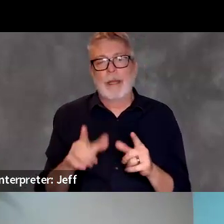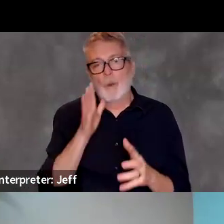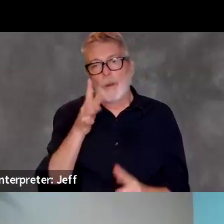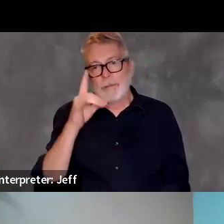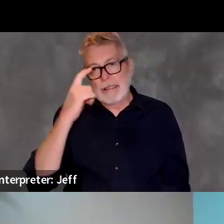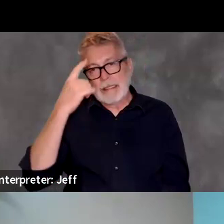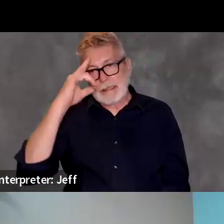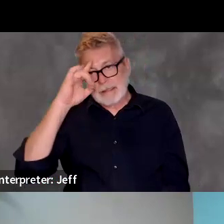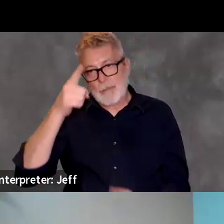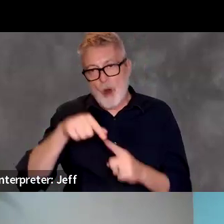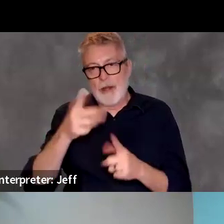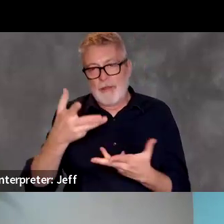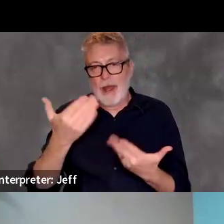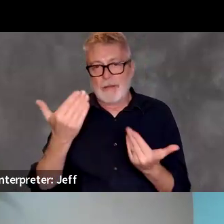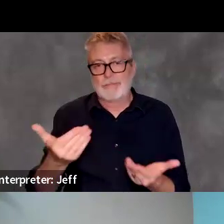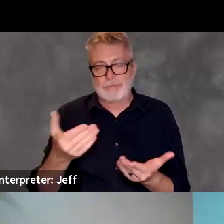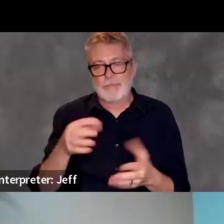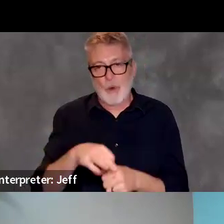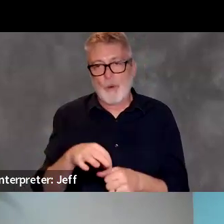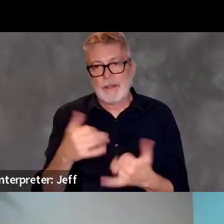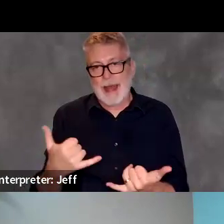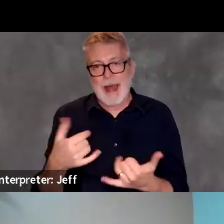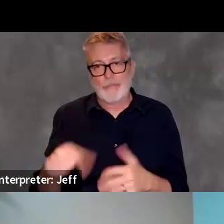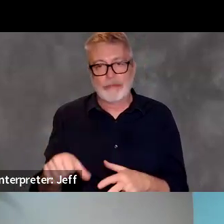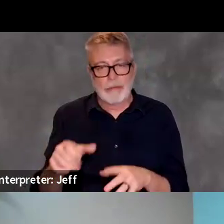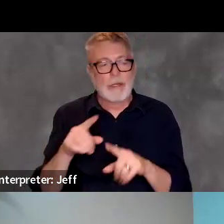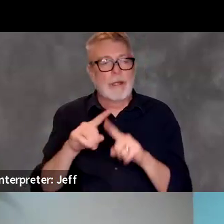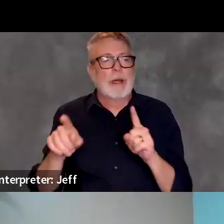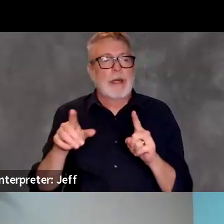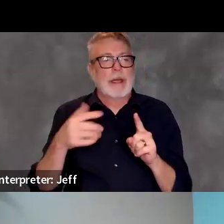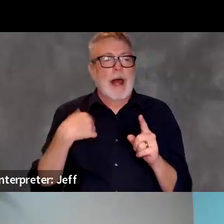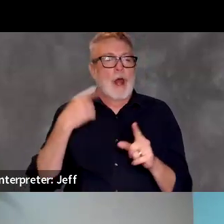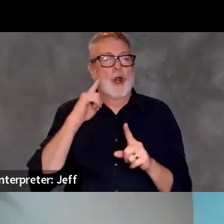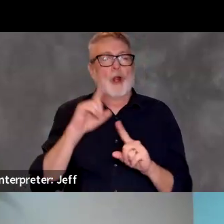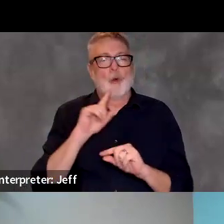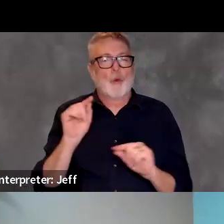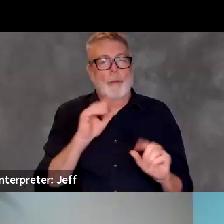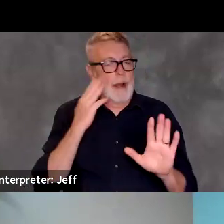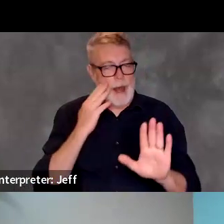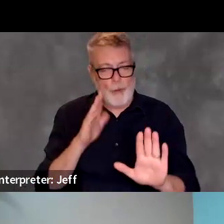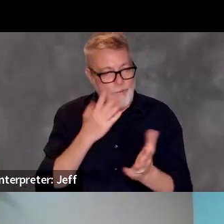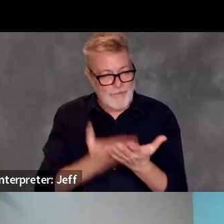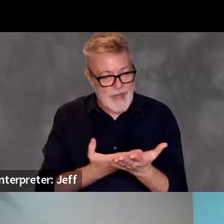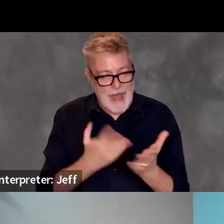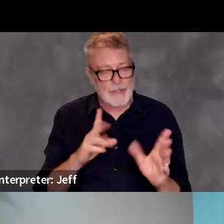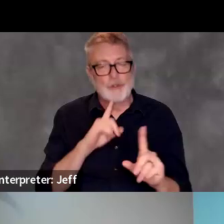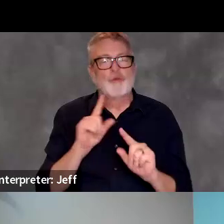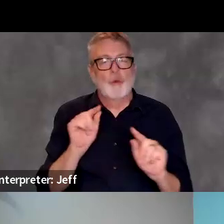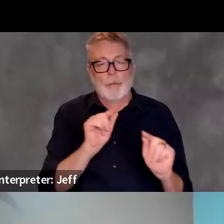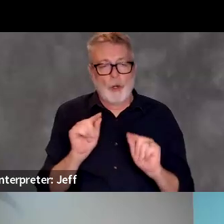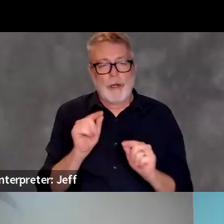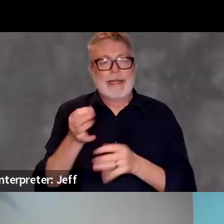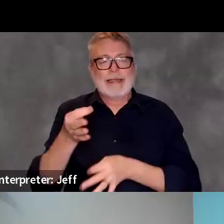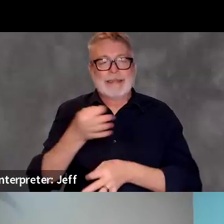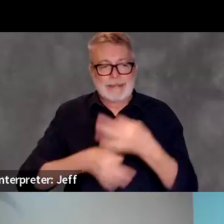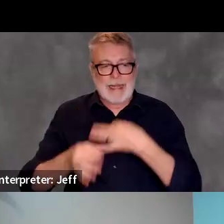if it did. But I also have heard a rumor, and I don't know that this is true, that instead